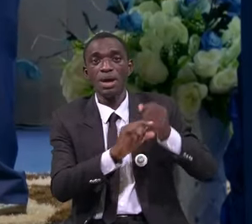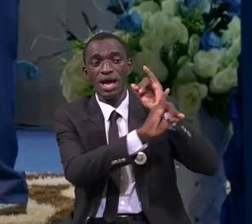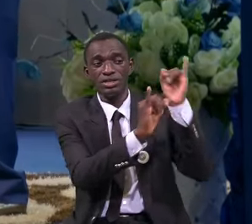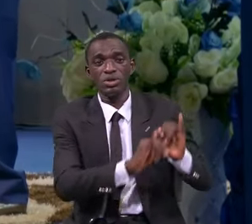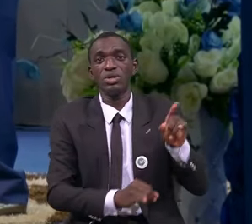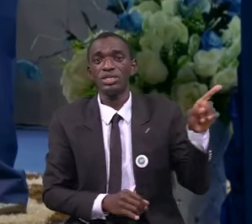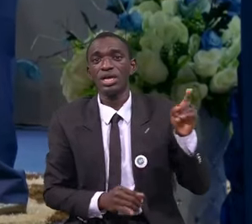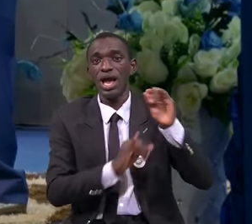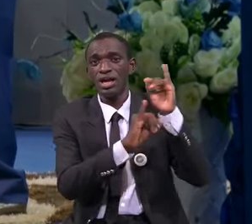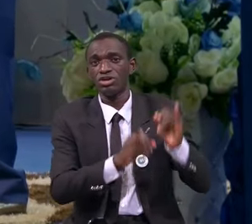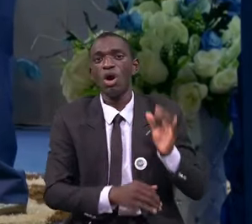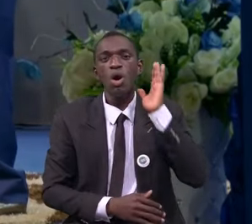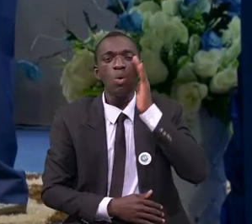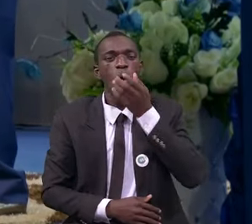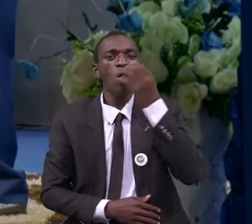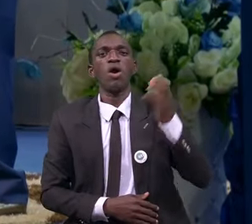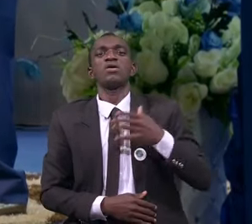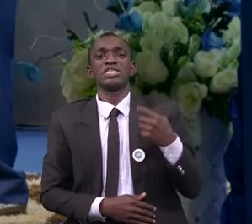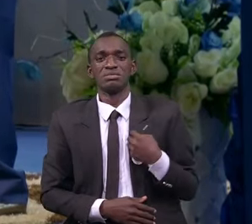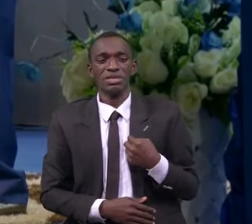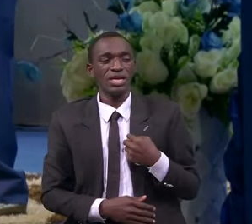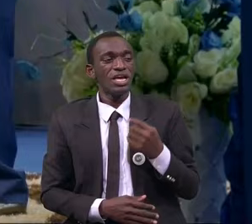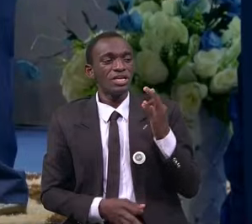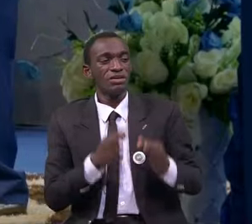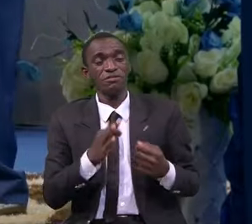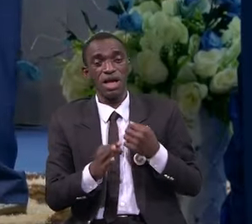If I do, they will destroy my life.